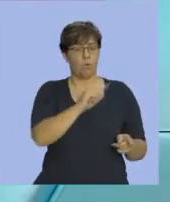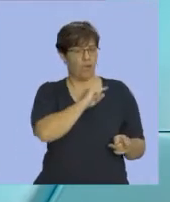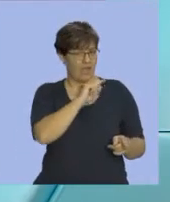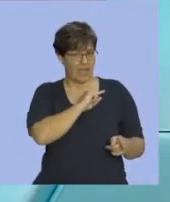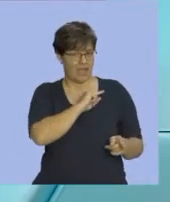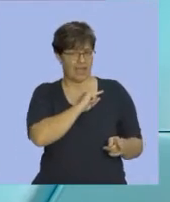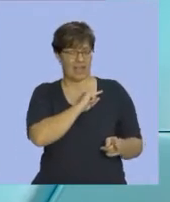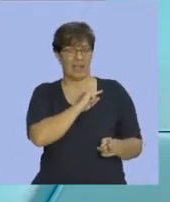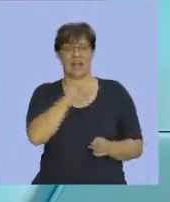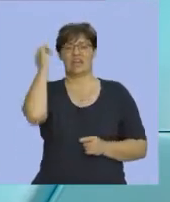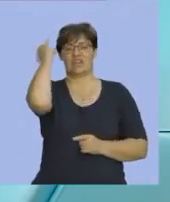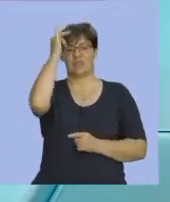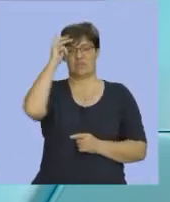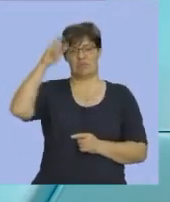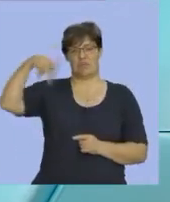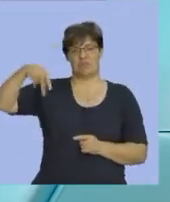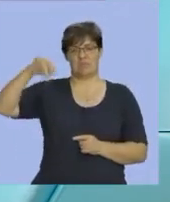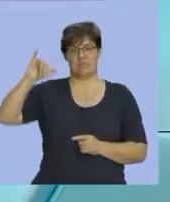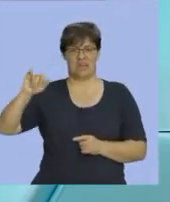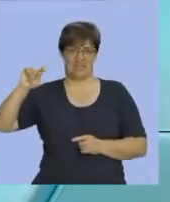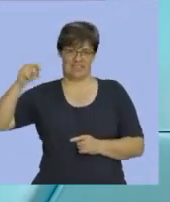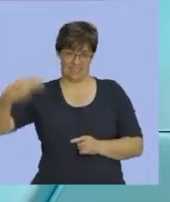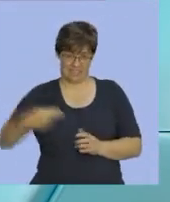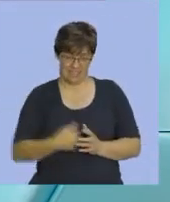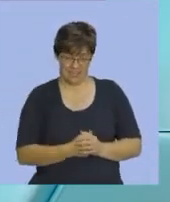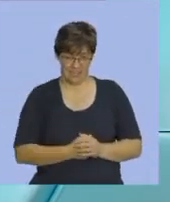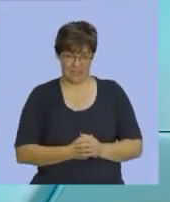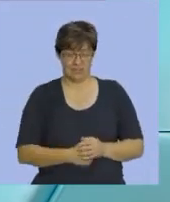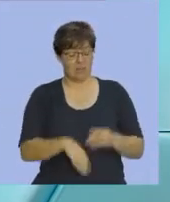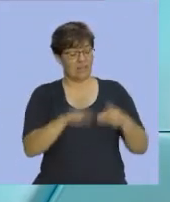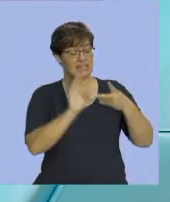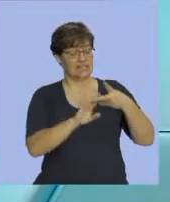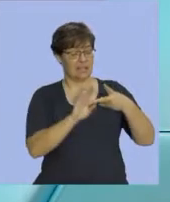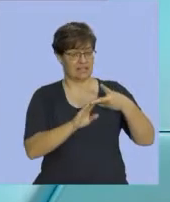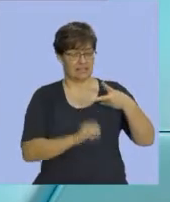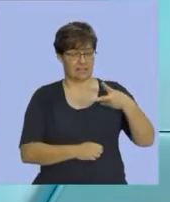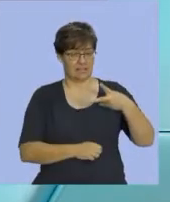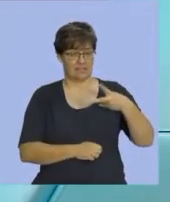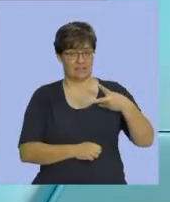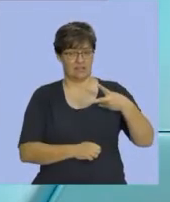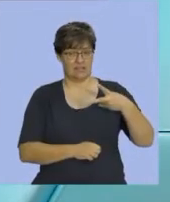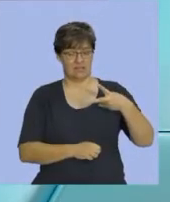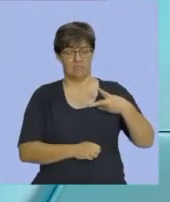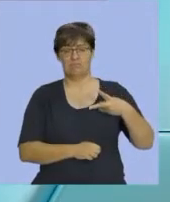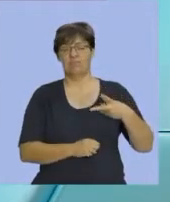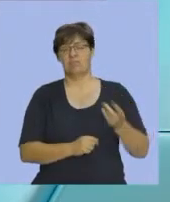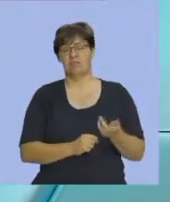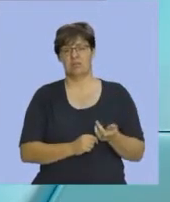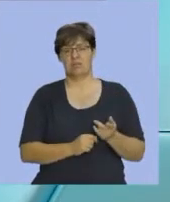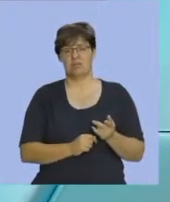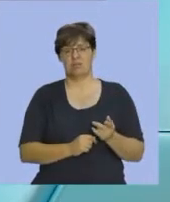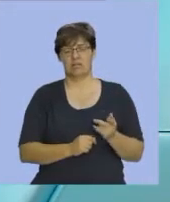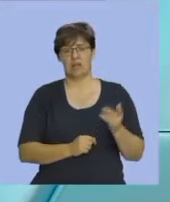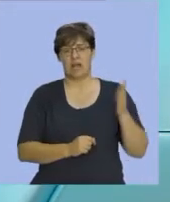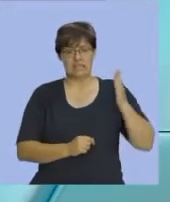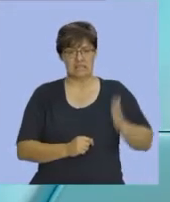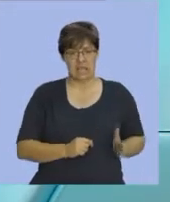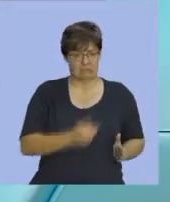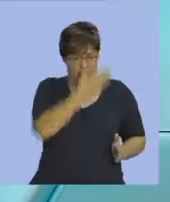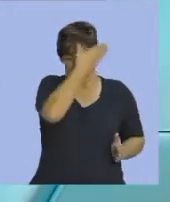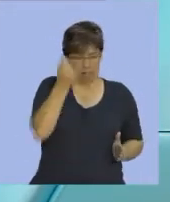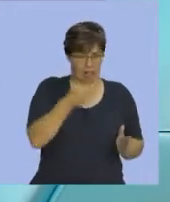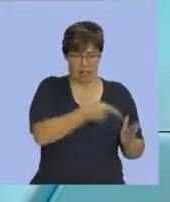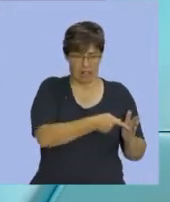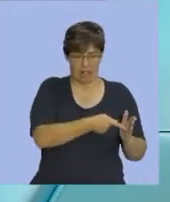Why? Because I will then use the theorem of Pythagoras. The second question I asked you is, can I find an unknown side if I'm given